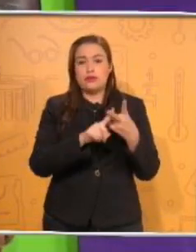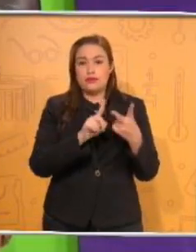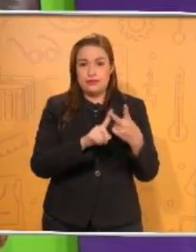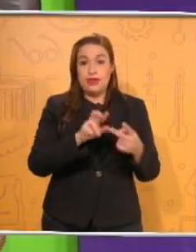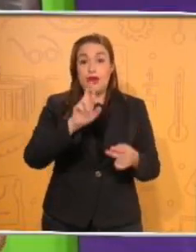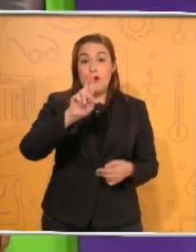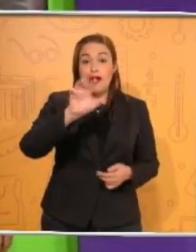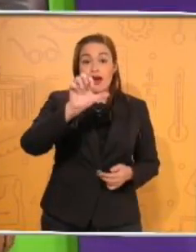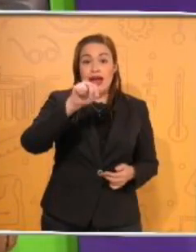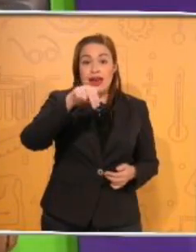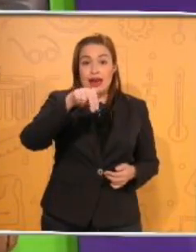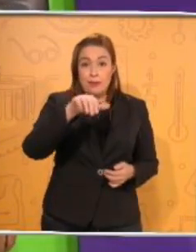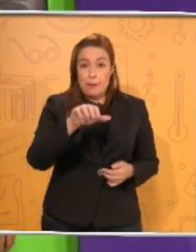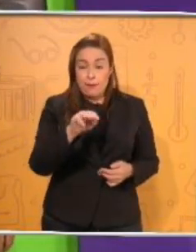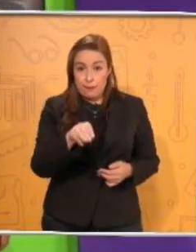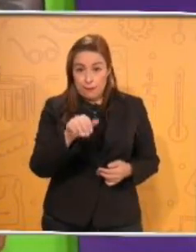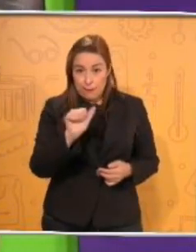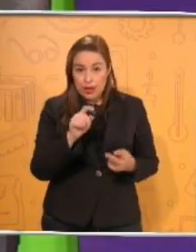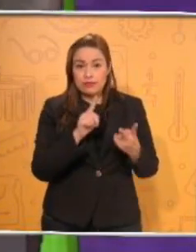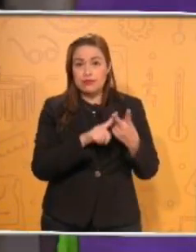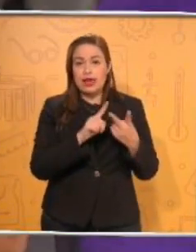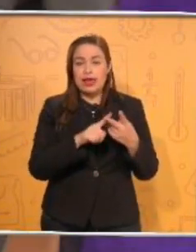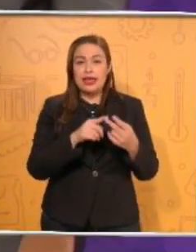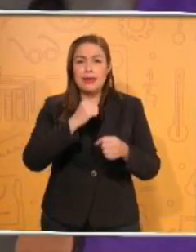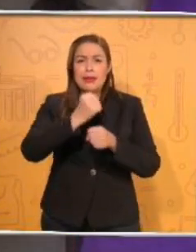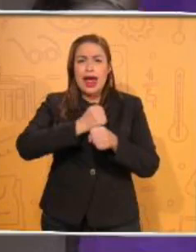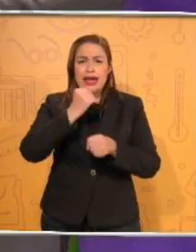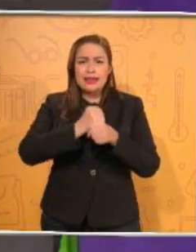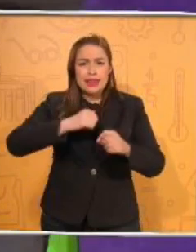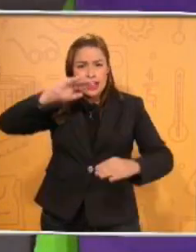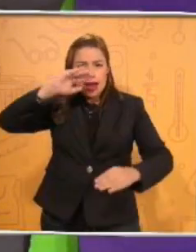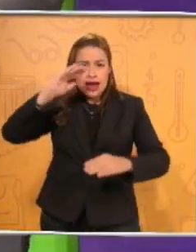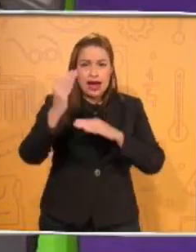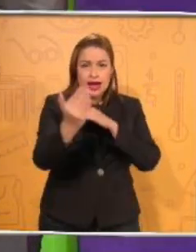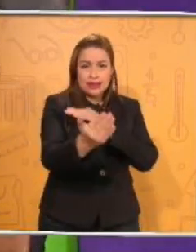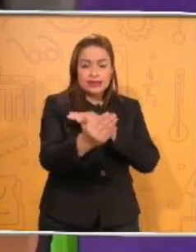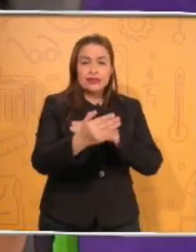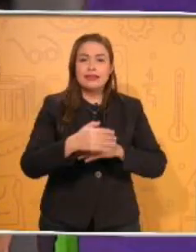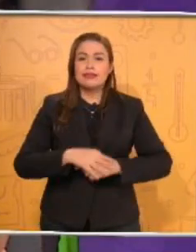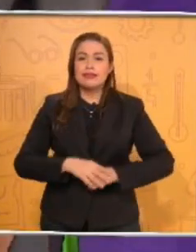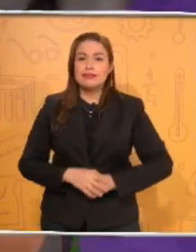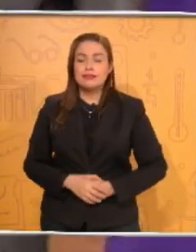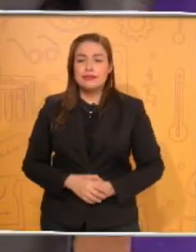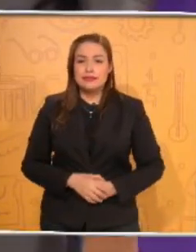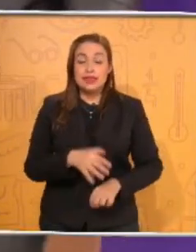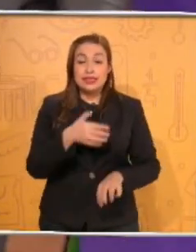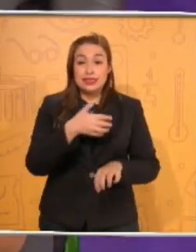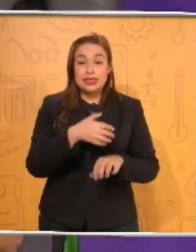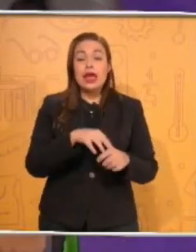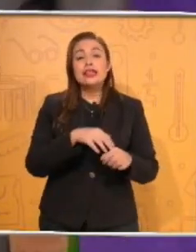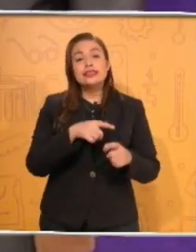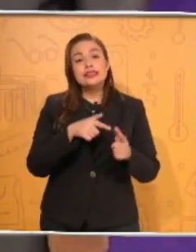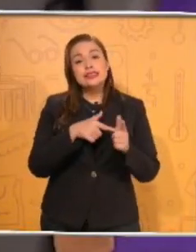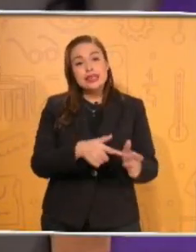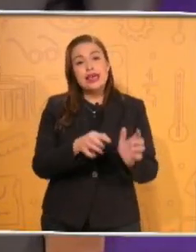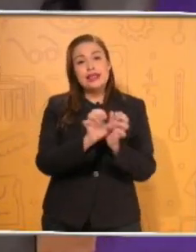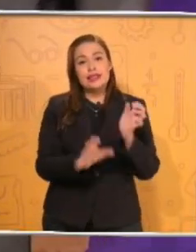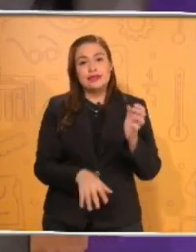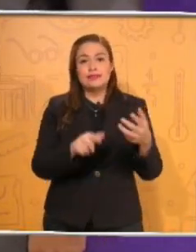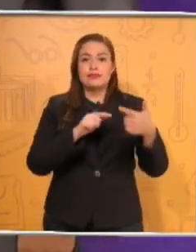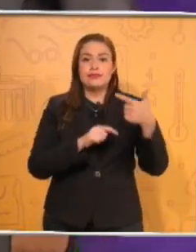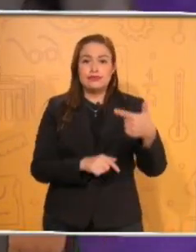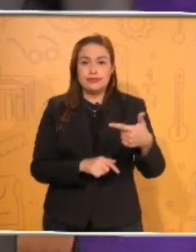practicing martial arts. Let's continue with number 7.